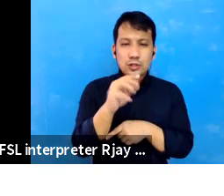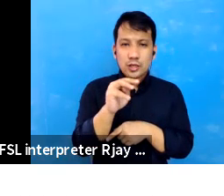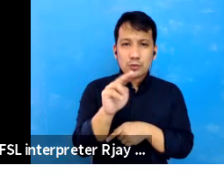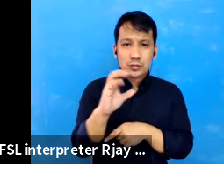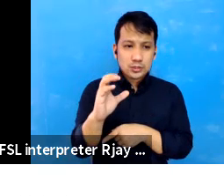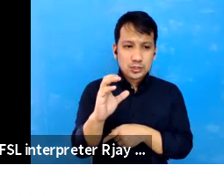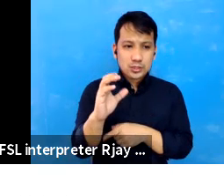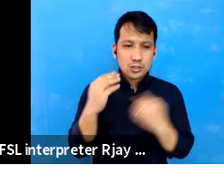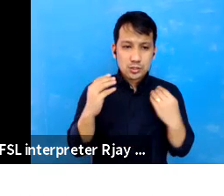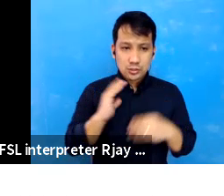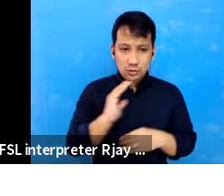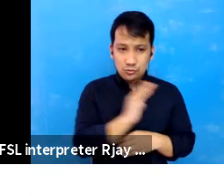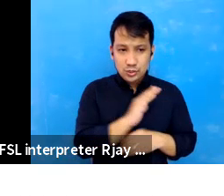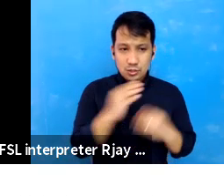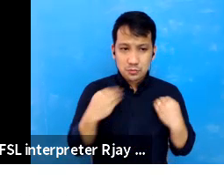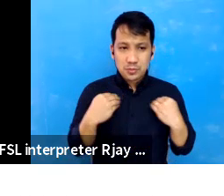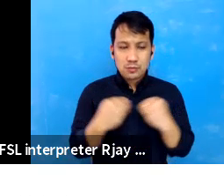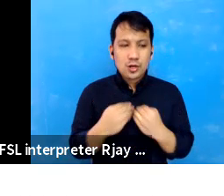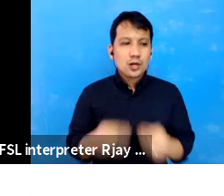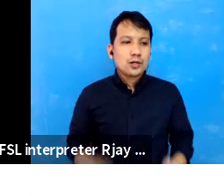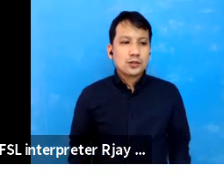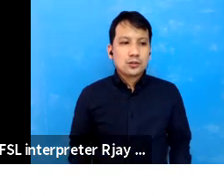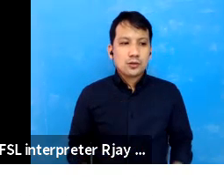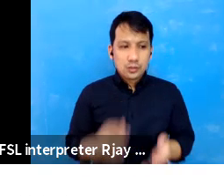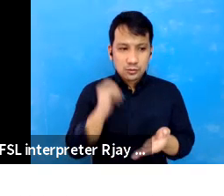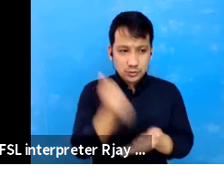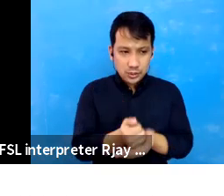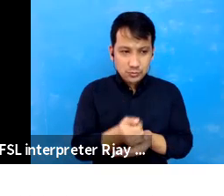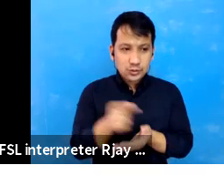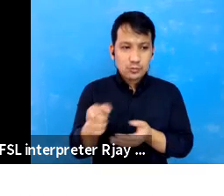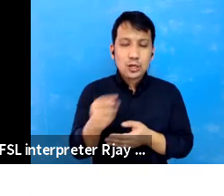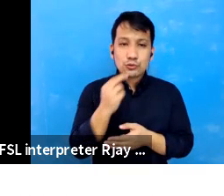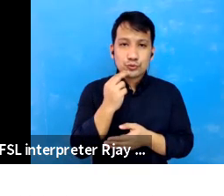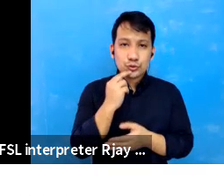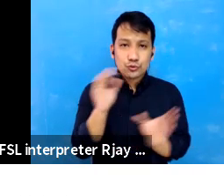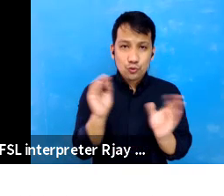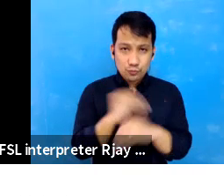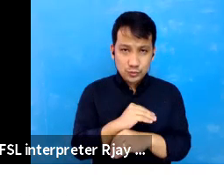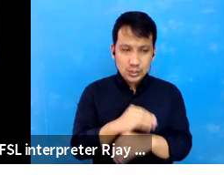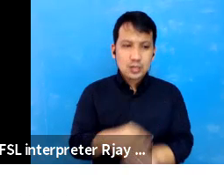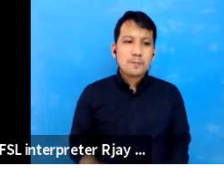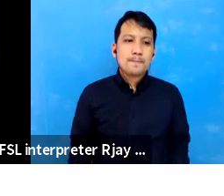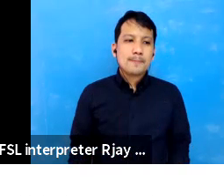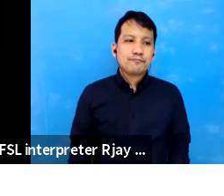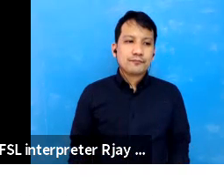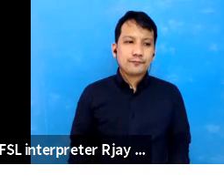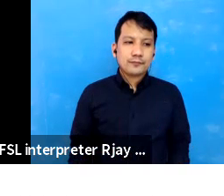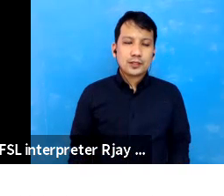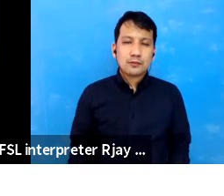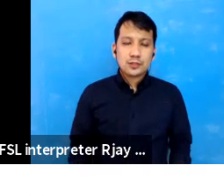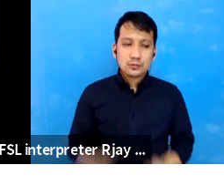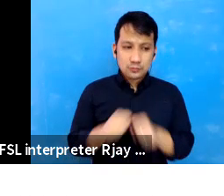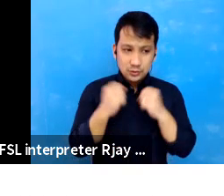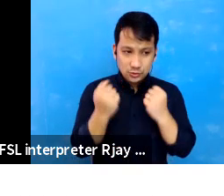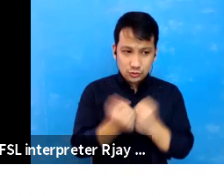nutrition council member. The establishment of nutrition office with the staff. The sectoral mapping to